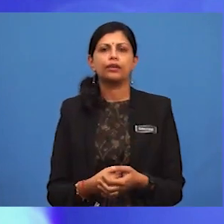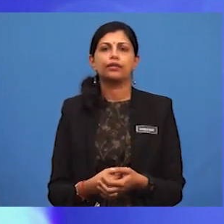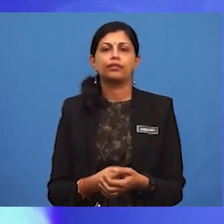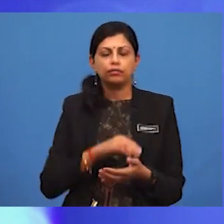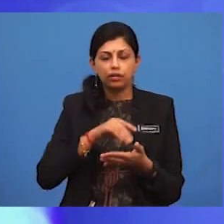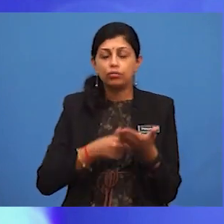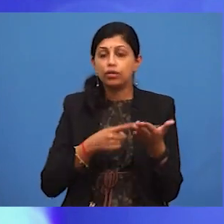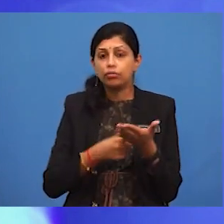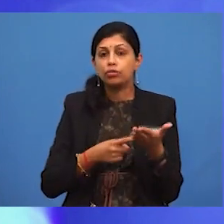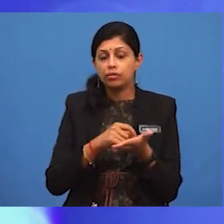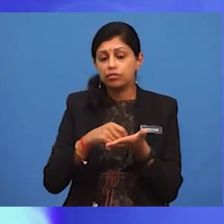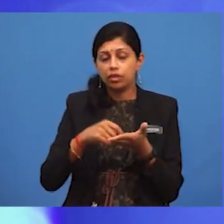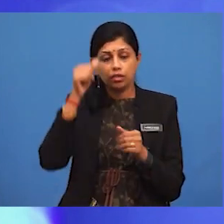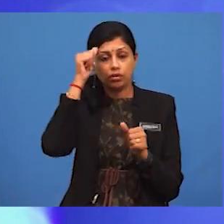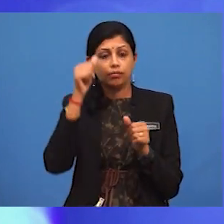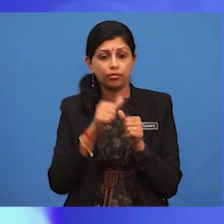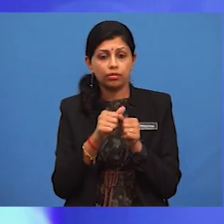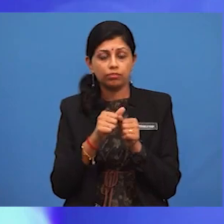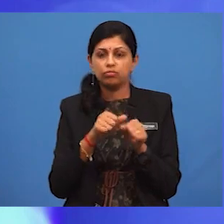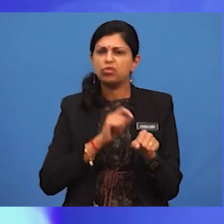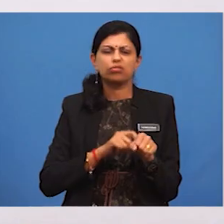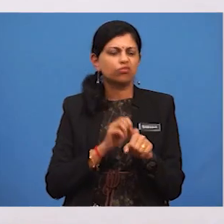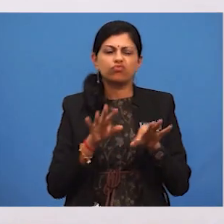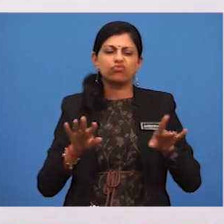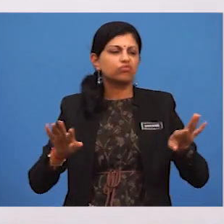flies really quickly in the exam room.